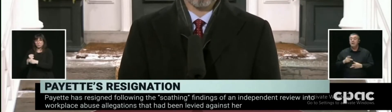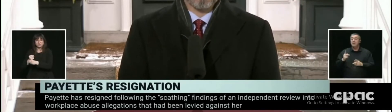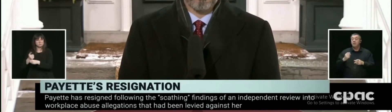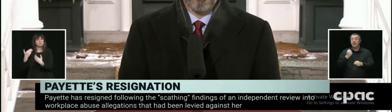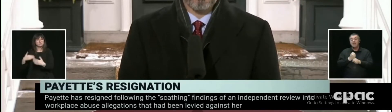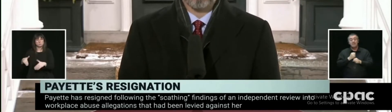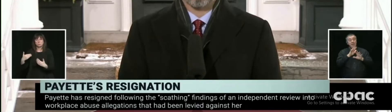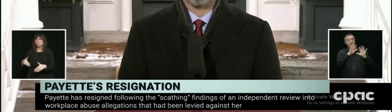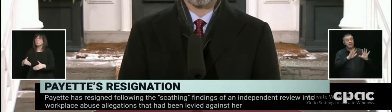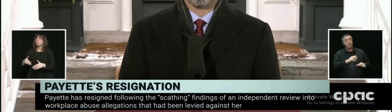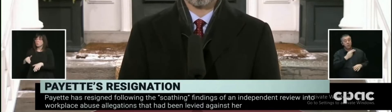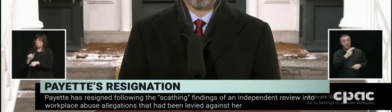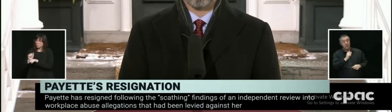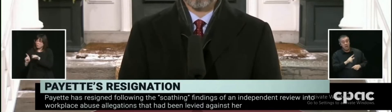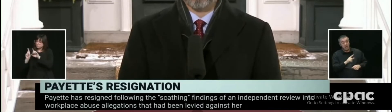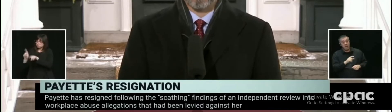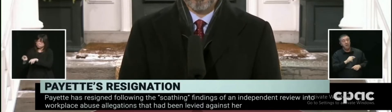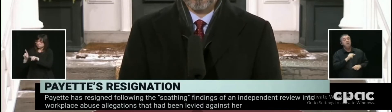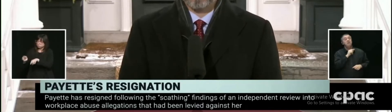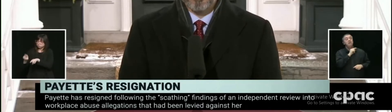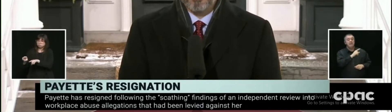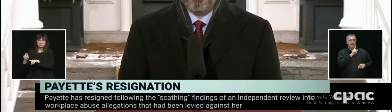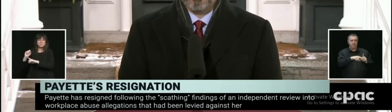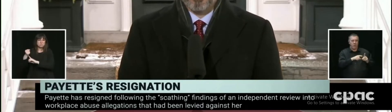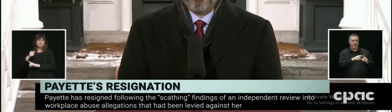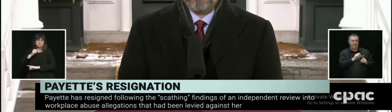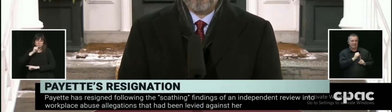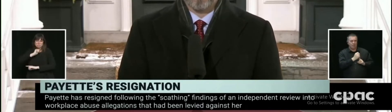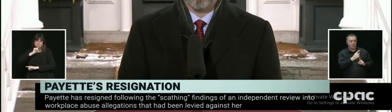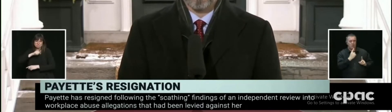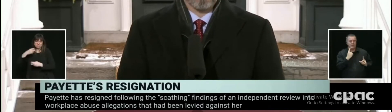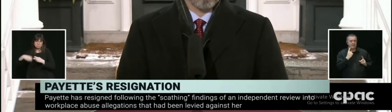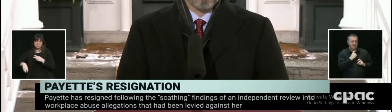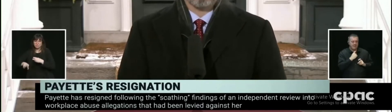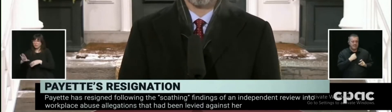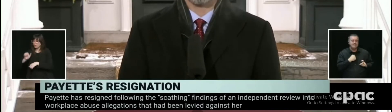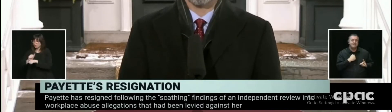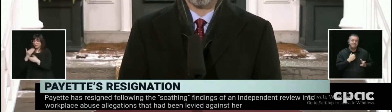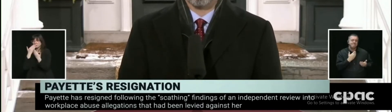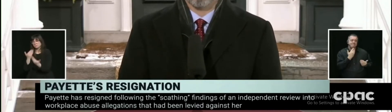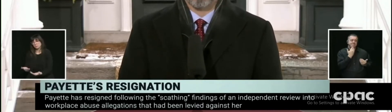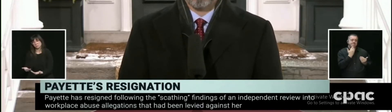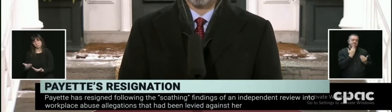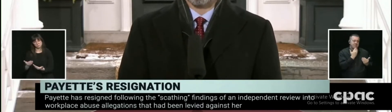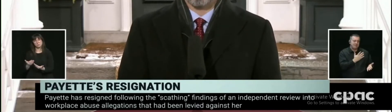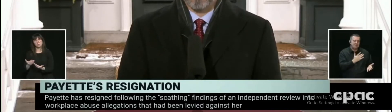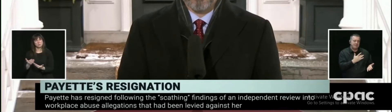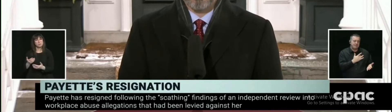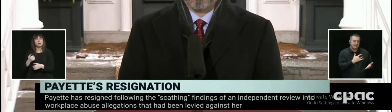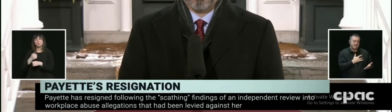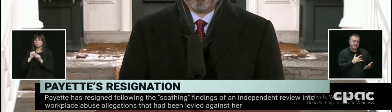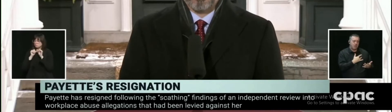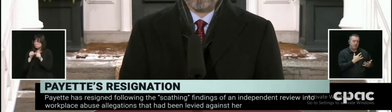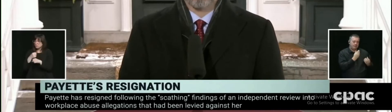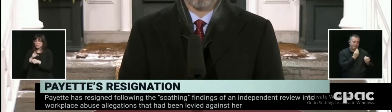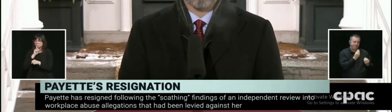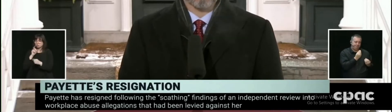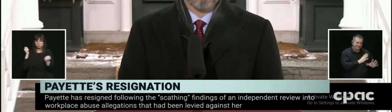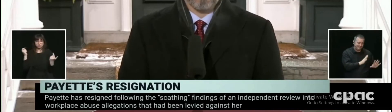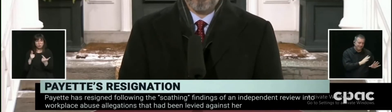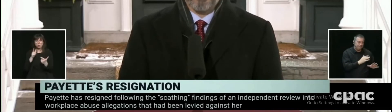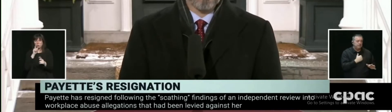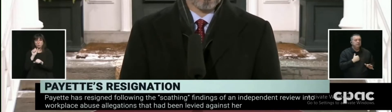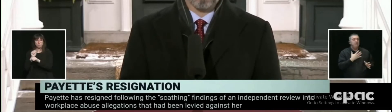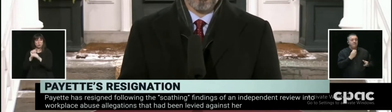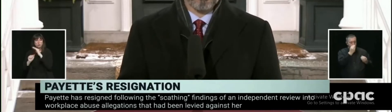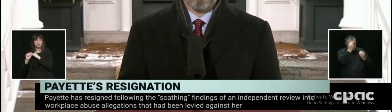so in sometimes difficult circumstances, and we thank them deeply for their work, and we'll continue to ensure that everyone who works